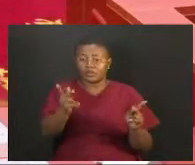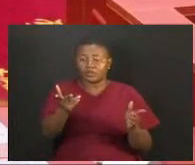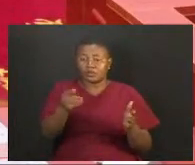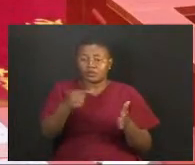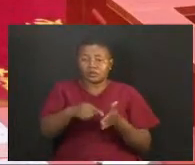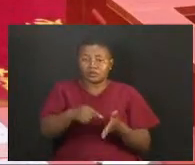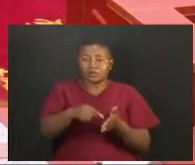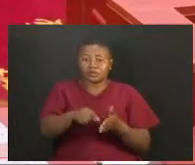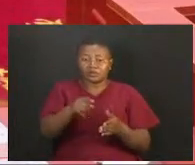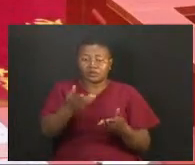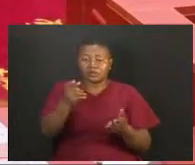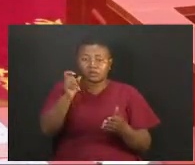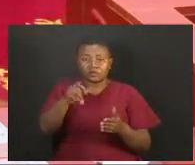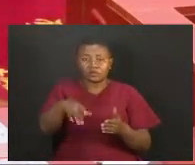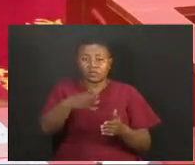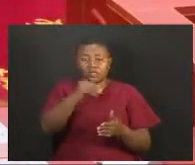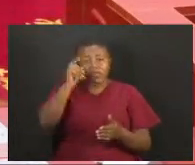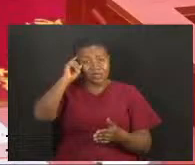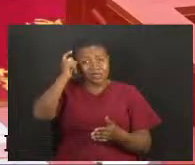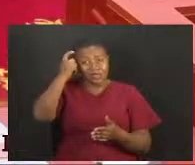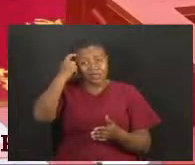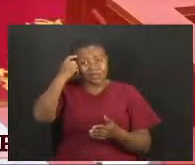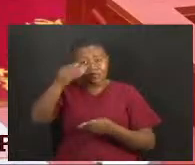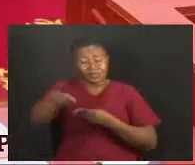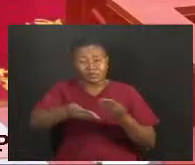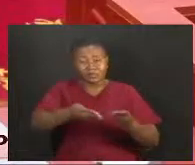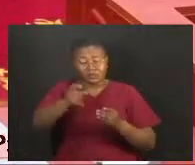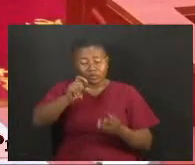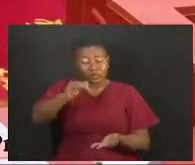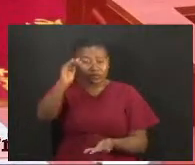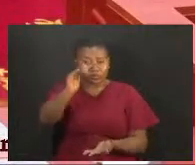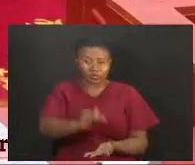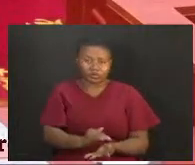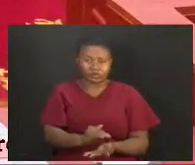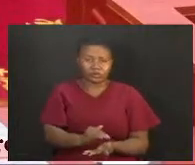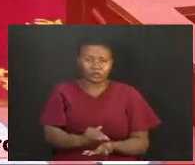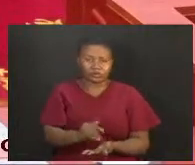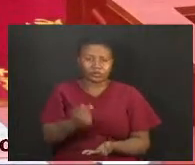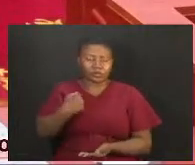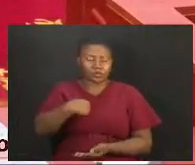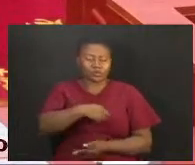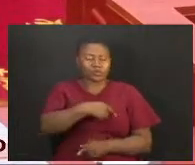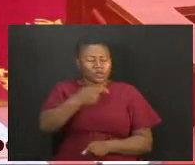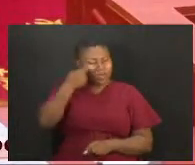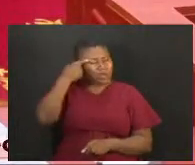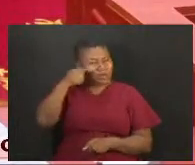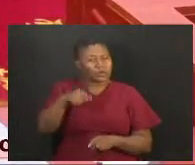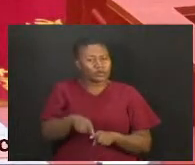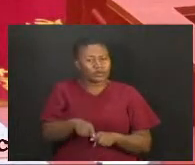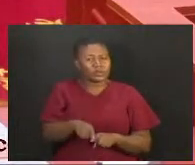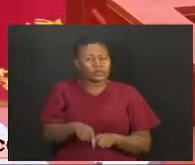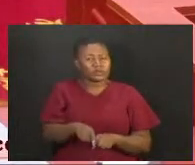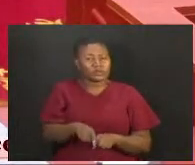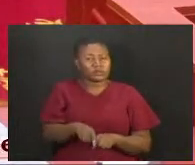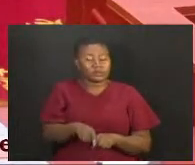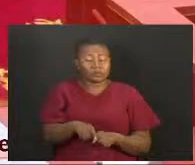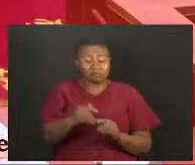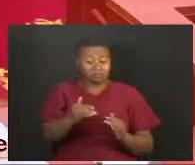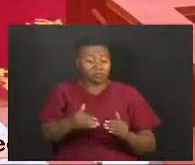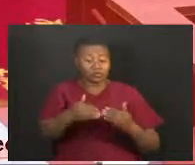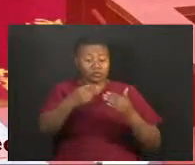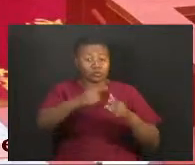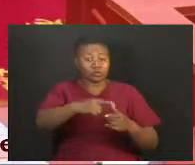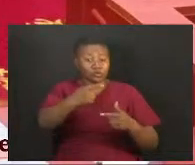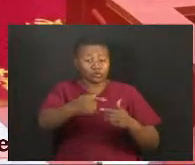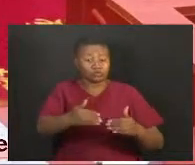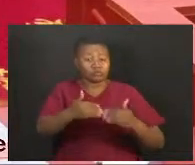government spending rather than through only tax measures. We wholeheartedly agree, Mr. Speaker. Going forward,